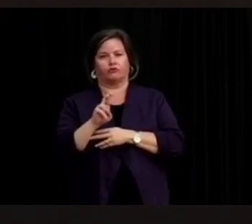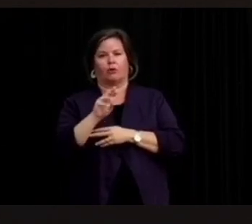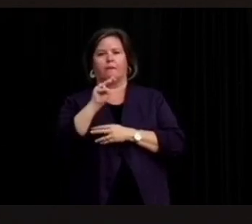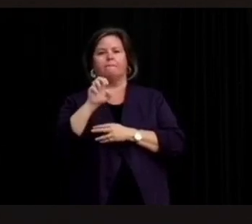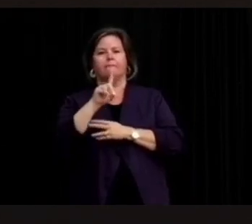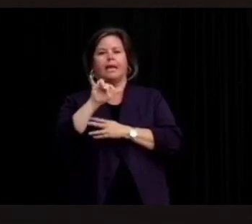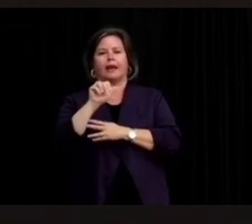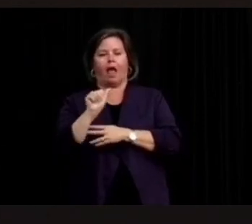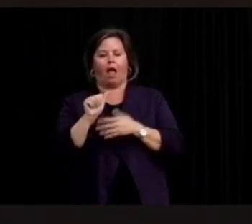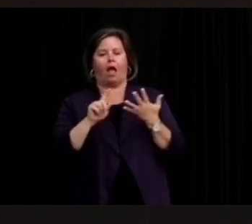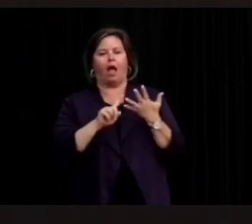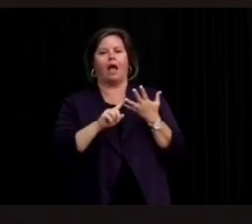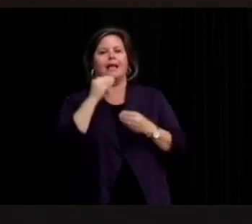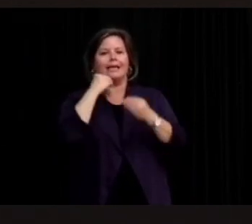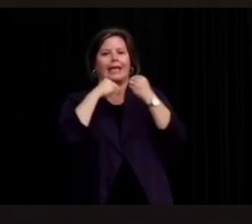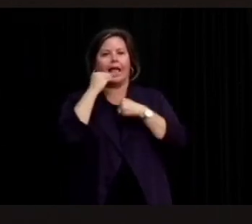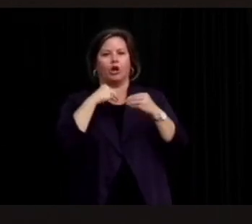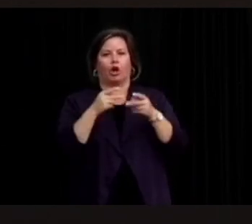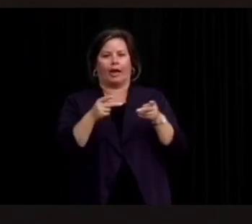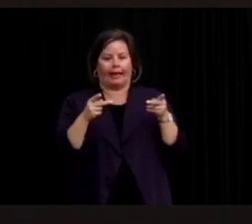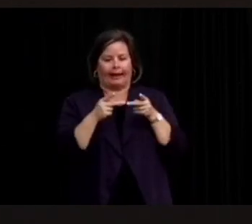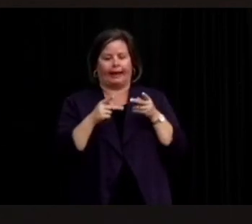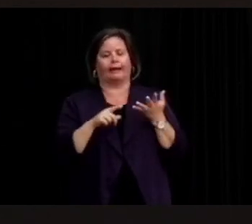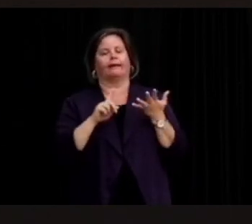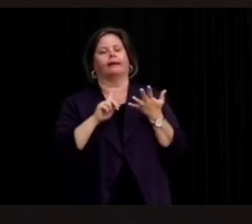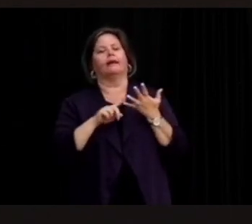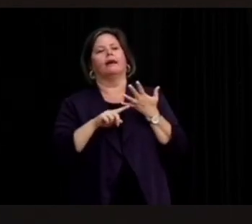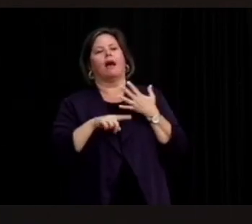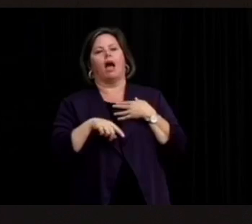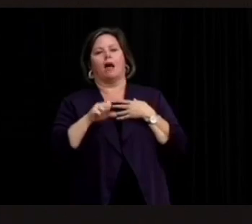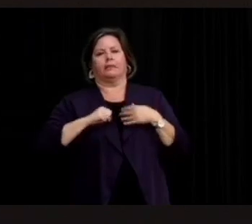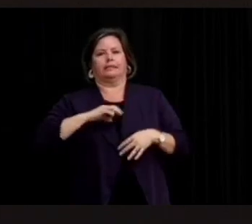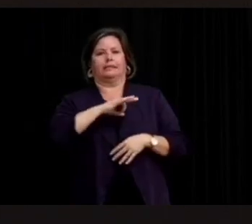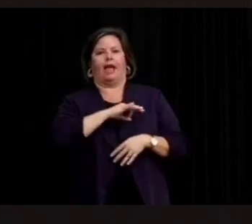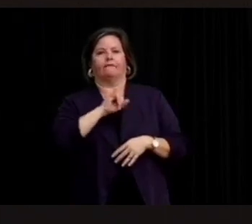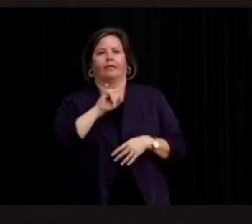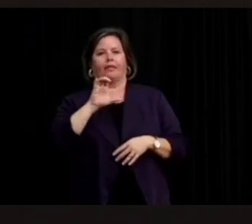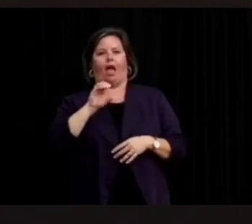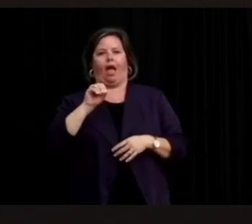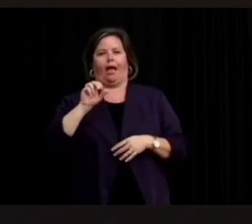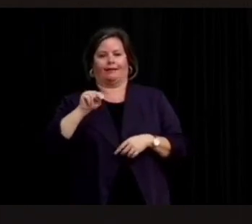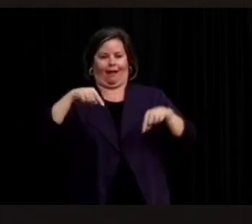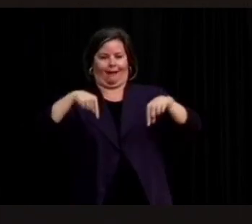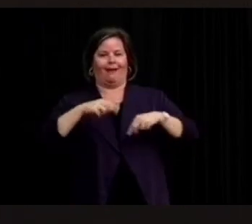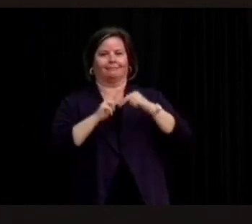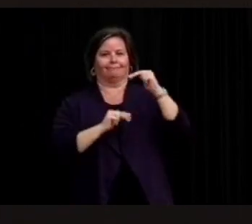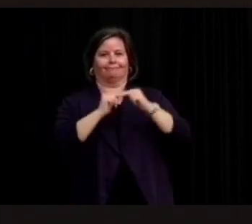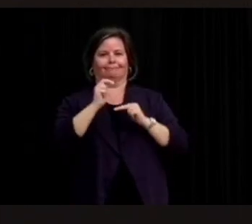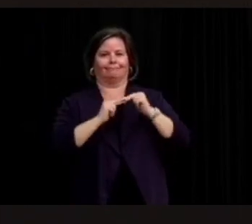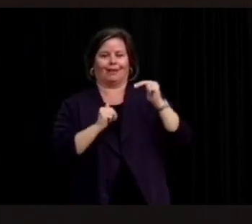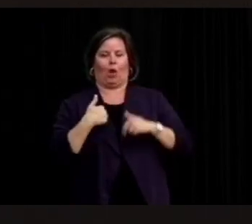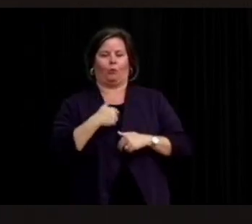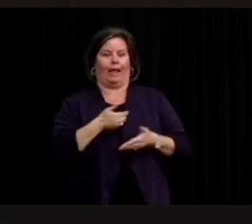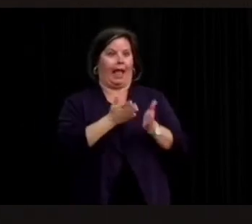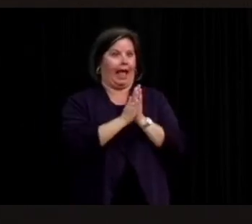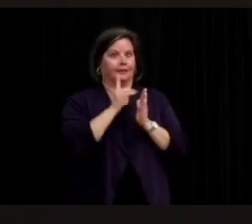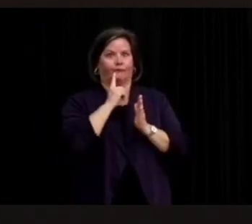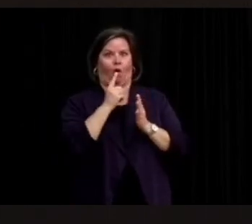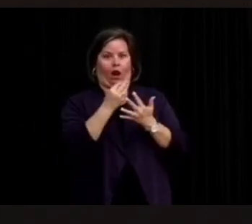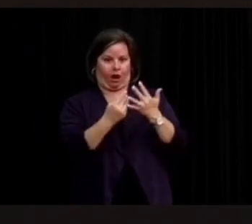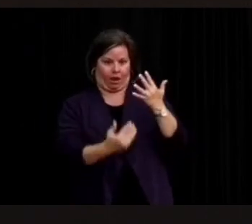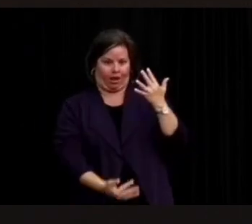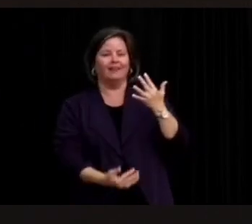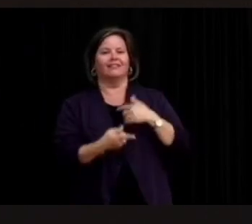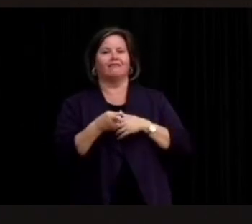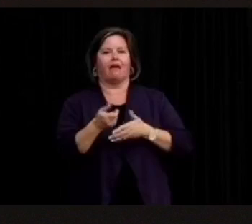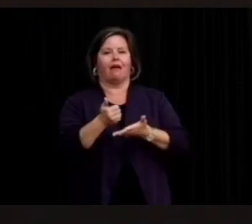Christina's Catering, and the staff at the Icon for dealing with our many requests as we tried to make this a great event. I want to steal the